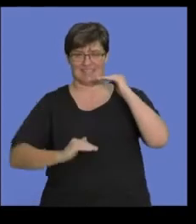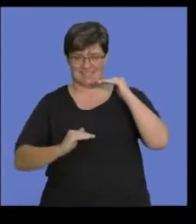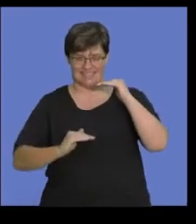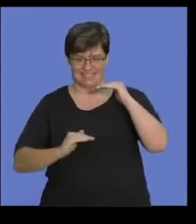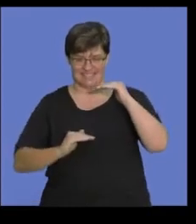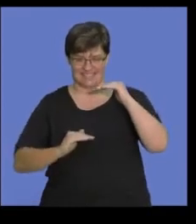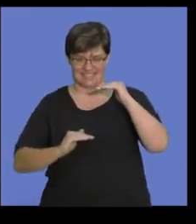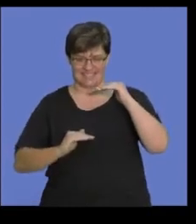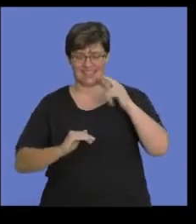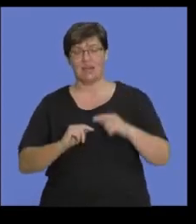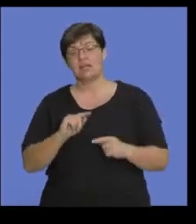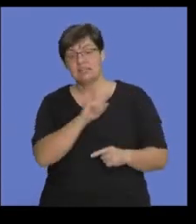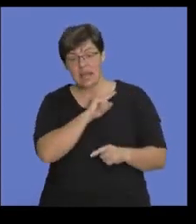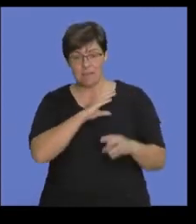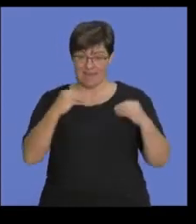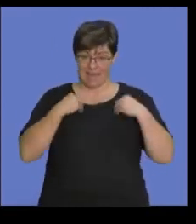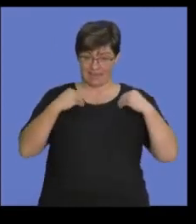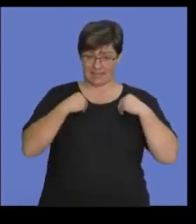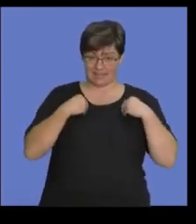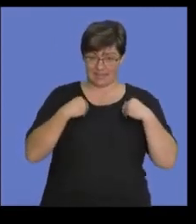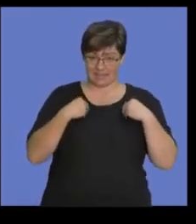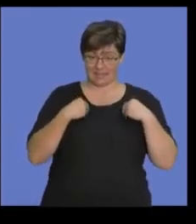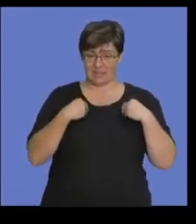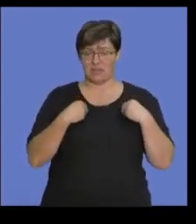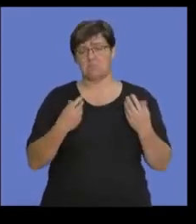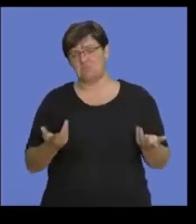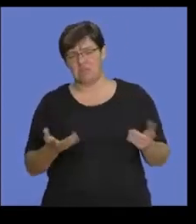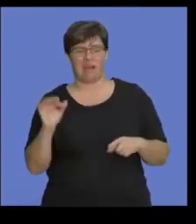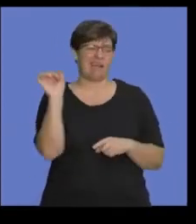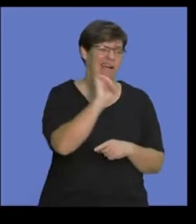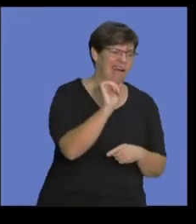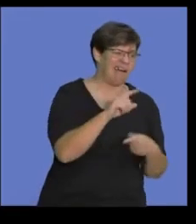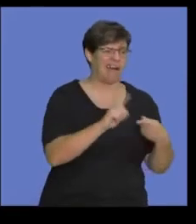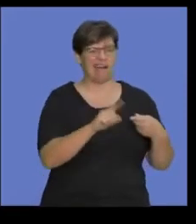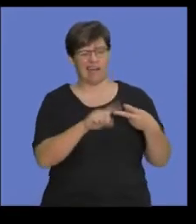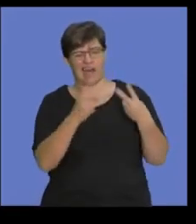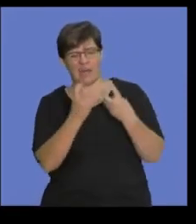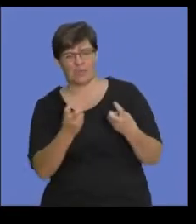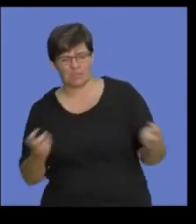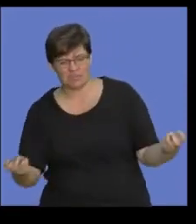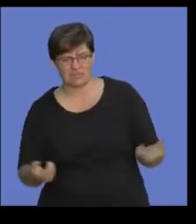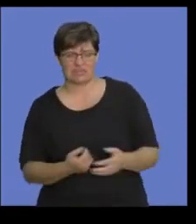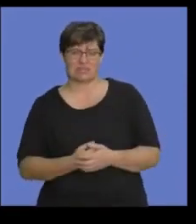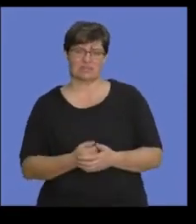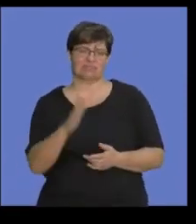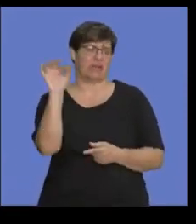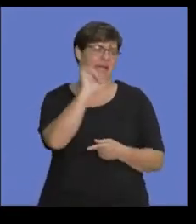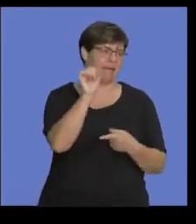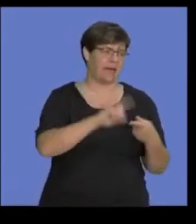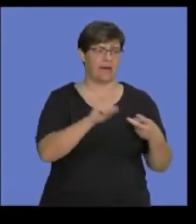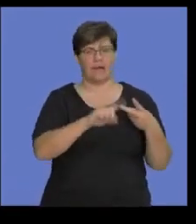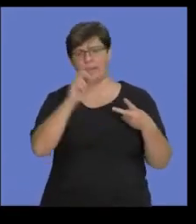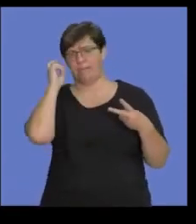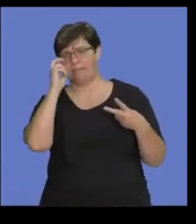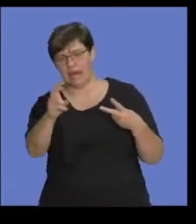that. Also, these assets are normally like vehicles and equipment. So your cars,